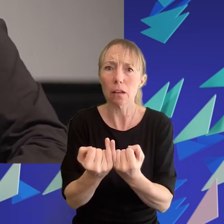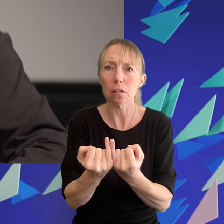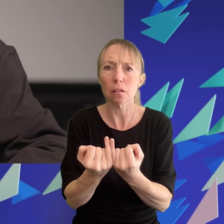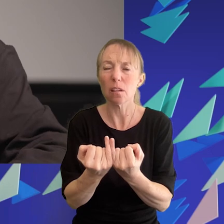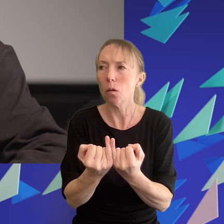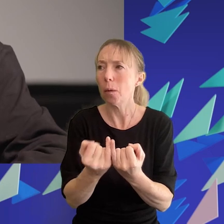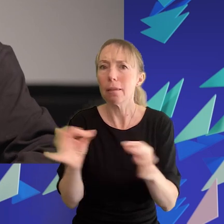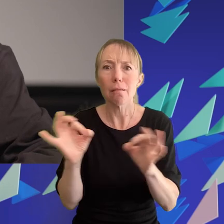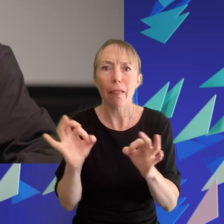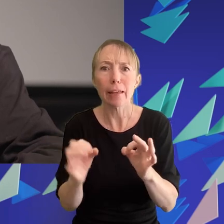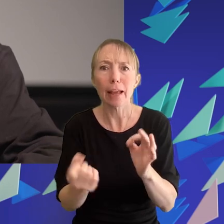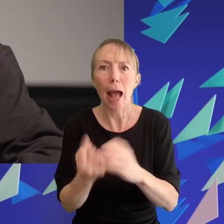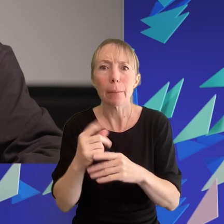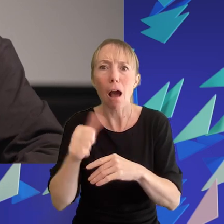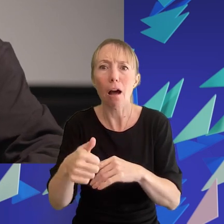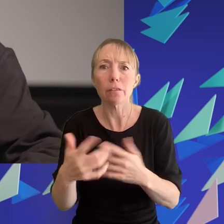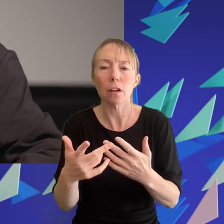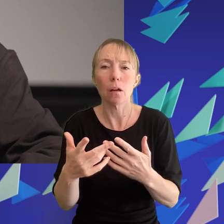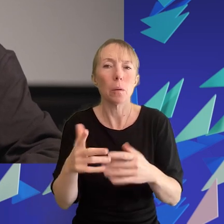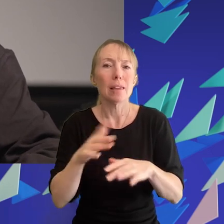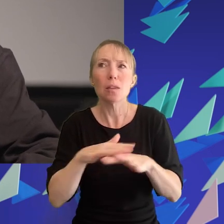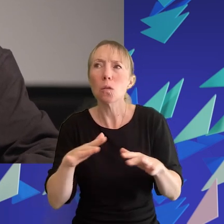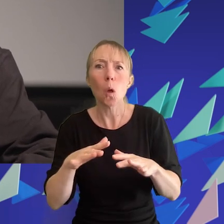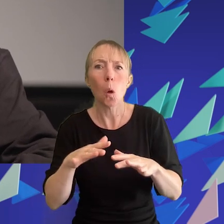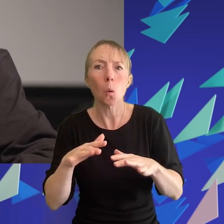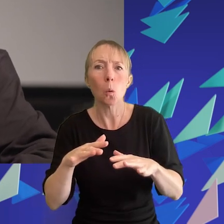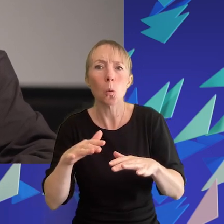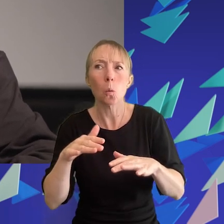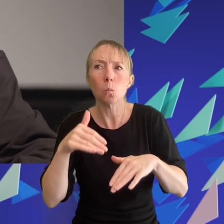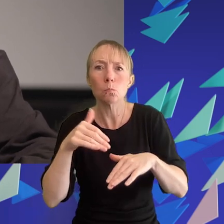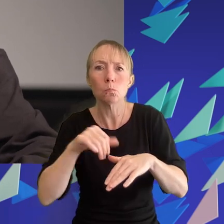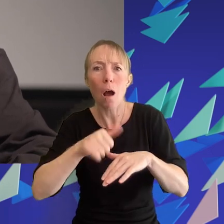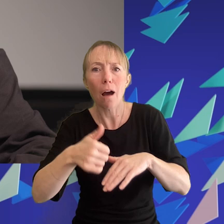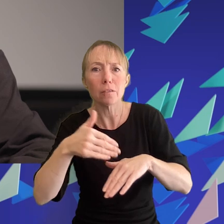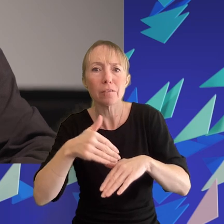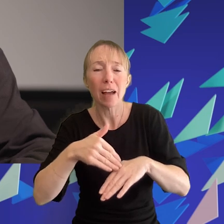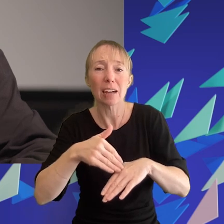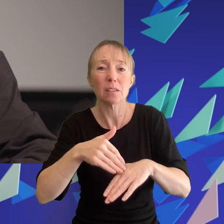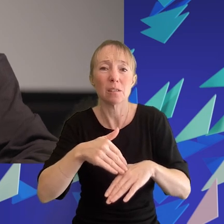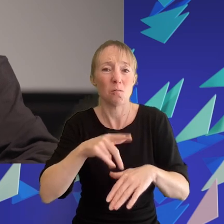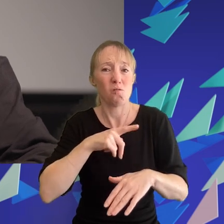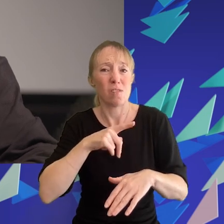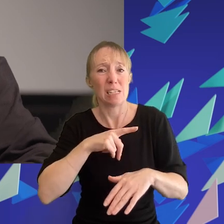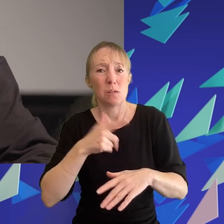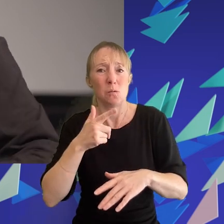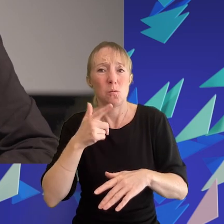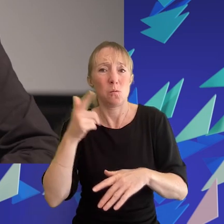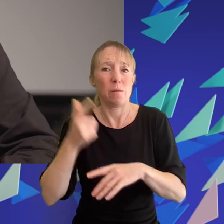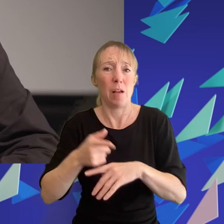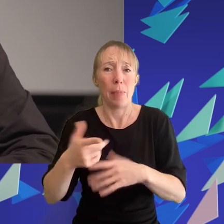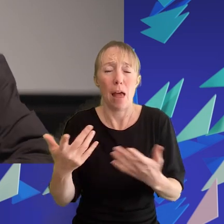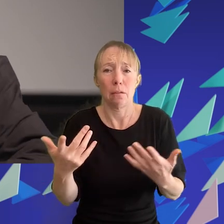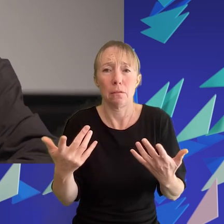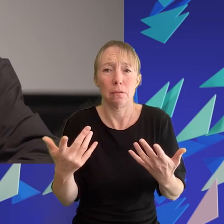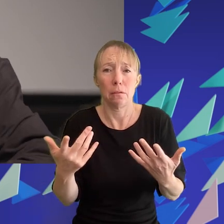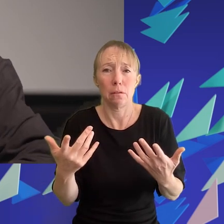With no consequence, I think there's no reason to have this as a fun thing. I don't